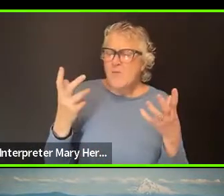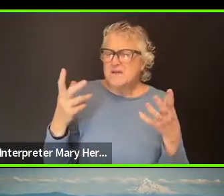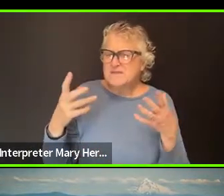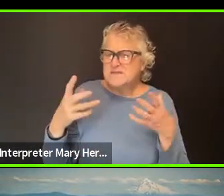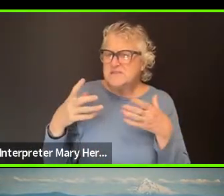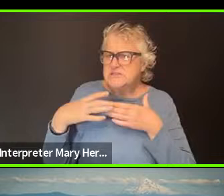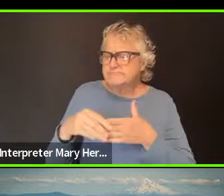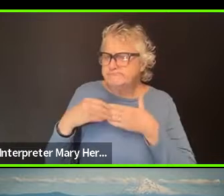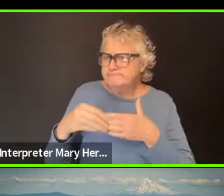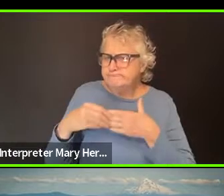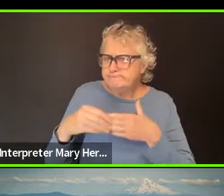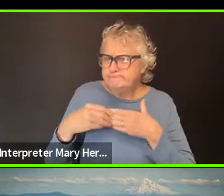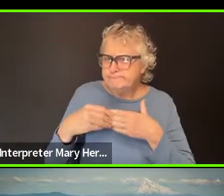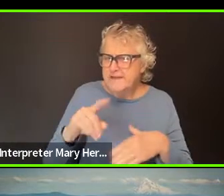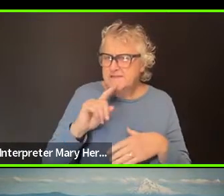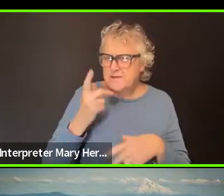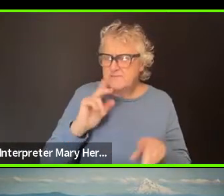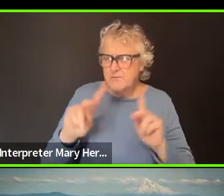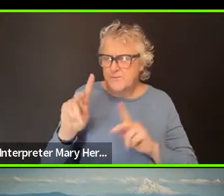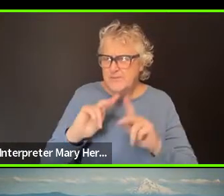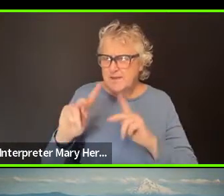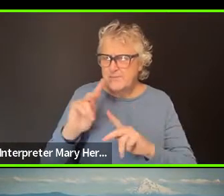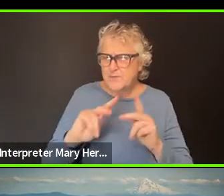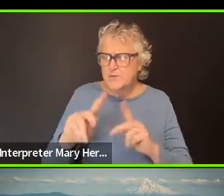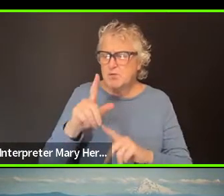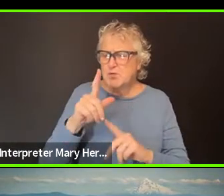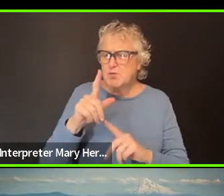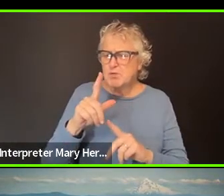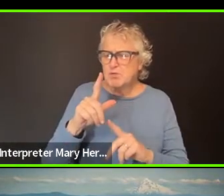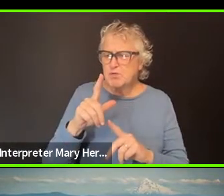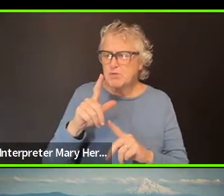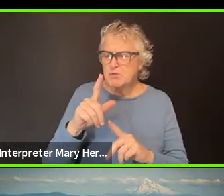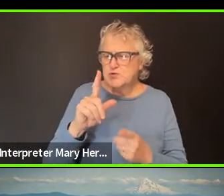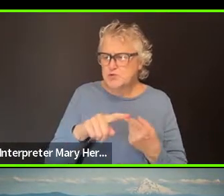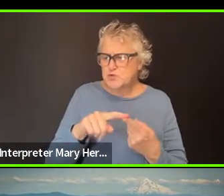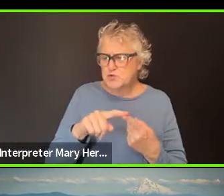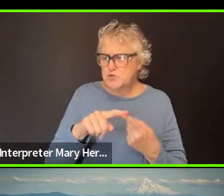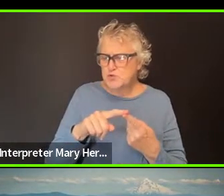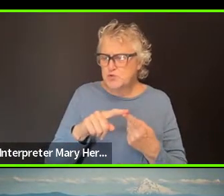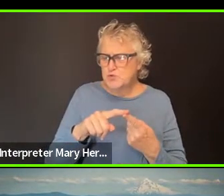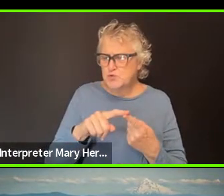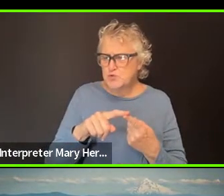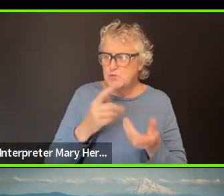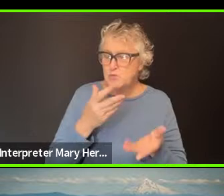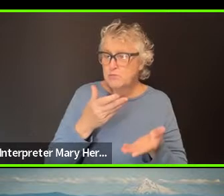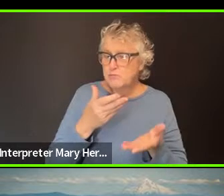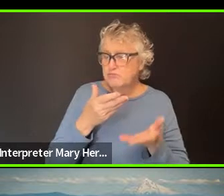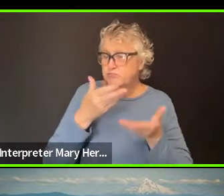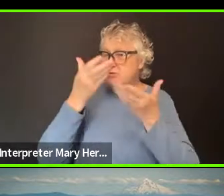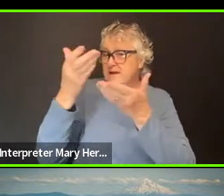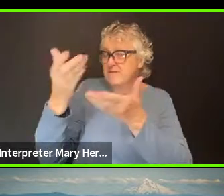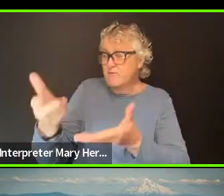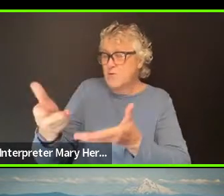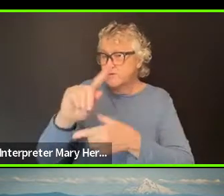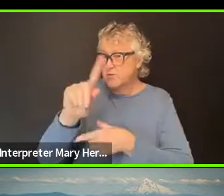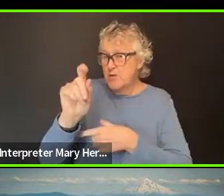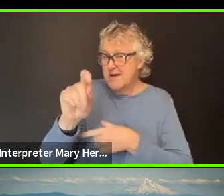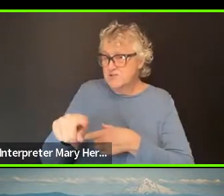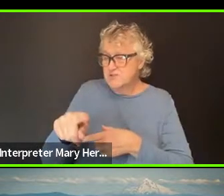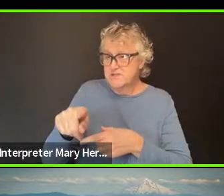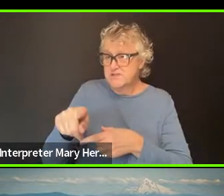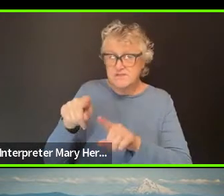didn't analyze? Is there an opportunity for people to bring forward questions that haven't been assessed? And what does it look